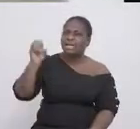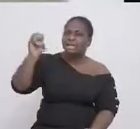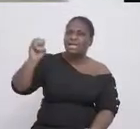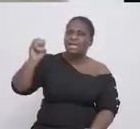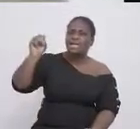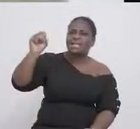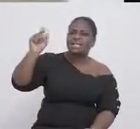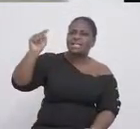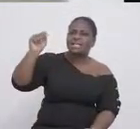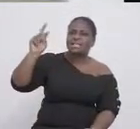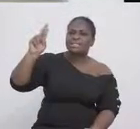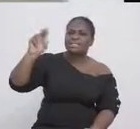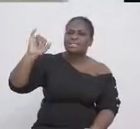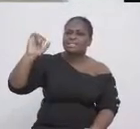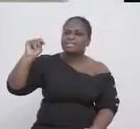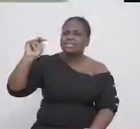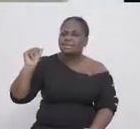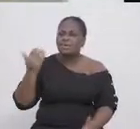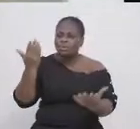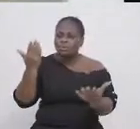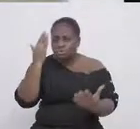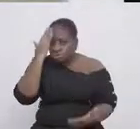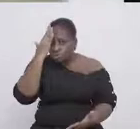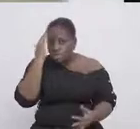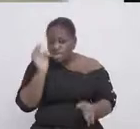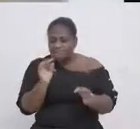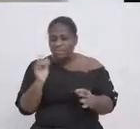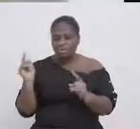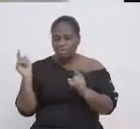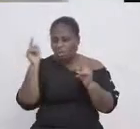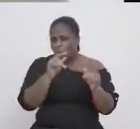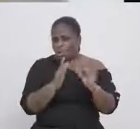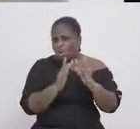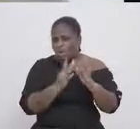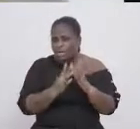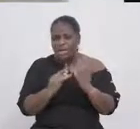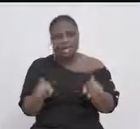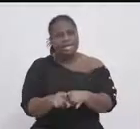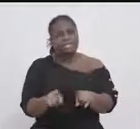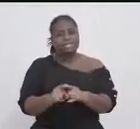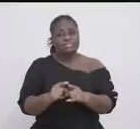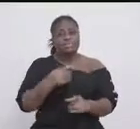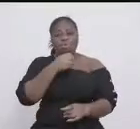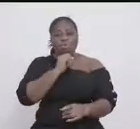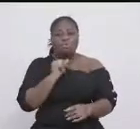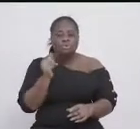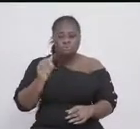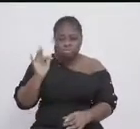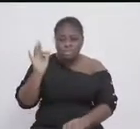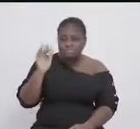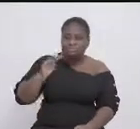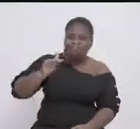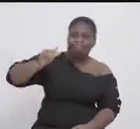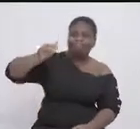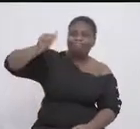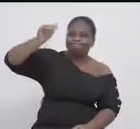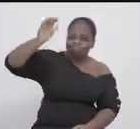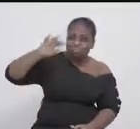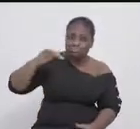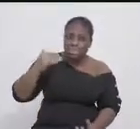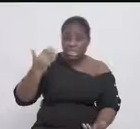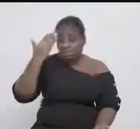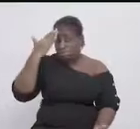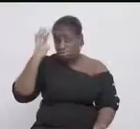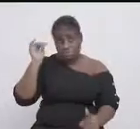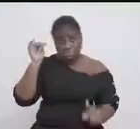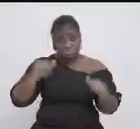Two adults are asking if they can join. One wants to know if there's somewhere they can go online as a mature student, age 25 and above. I don't know if